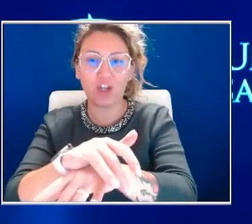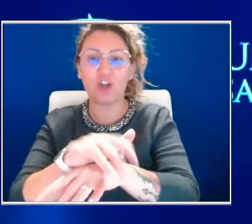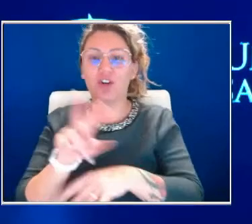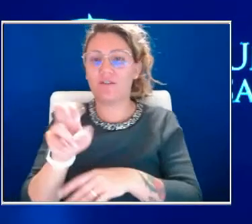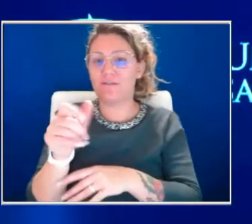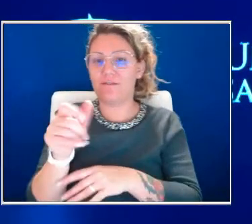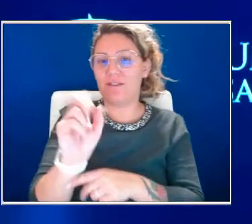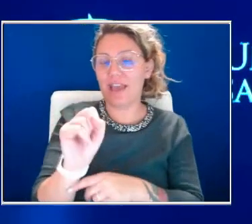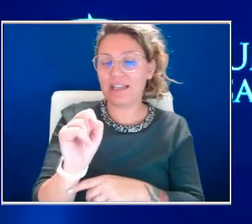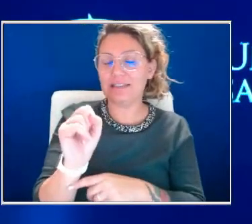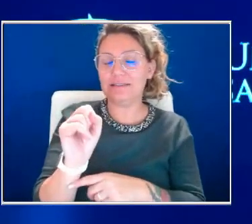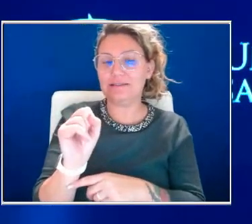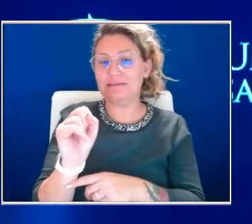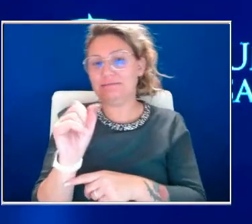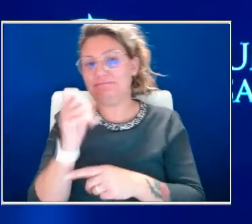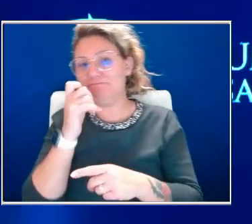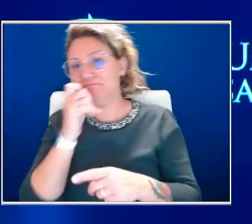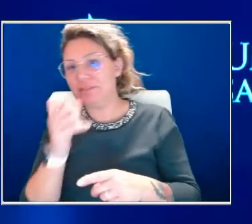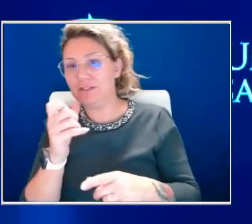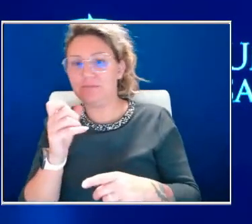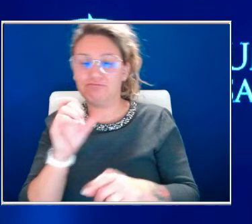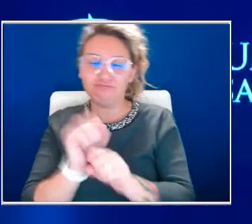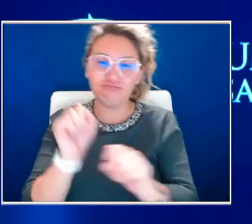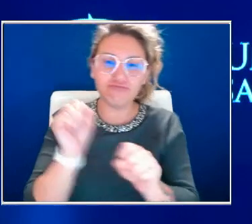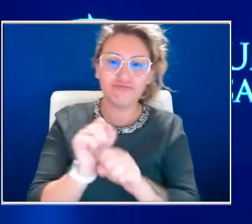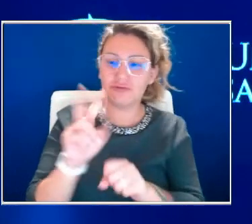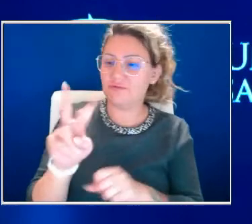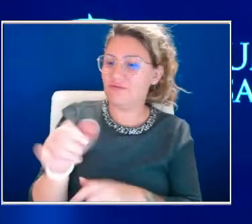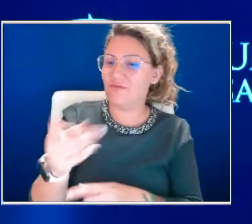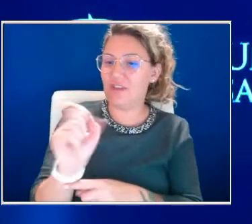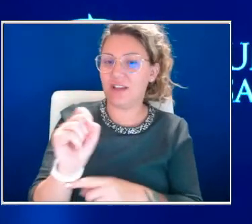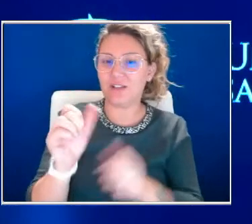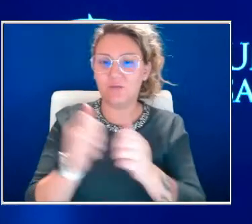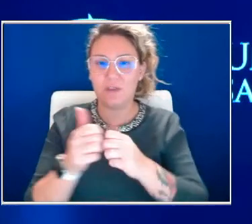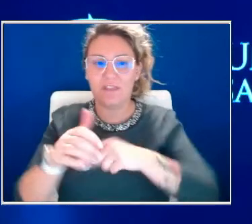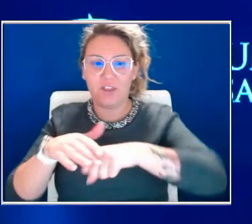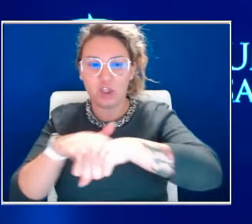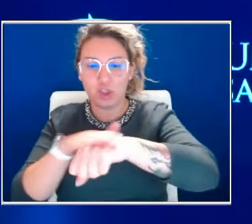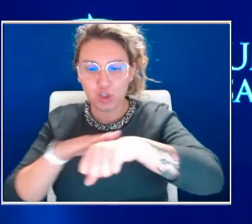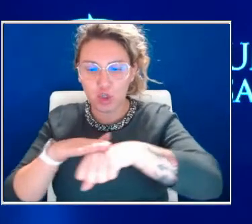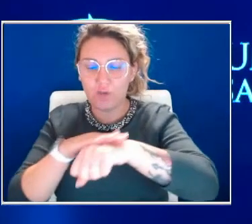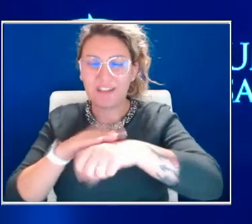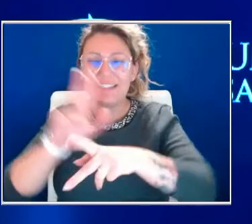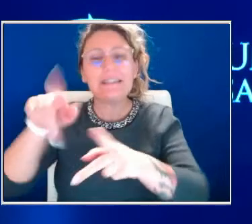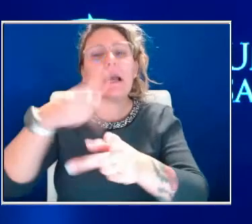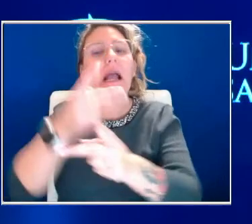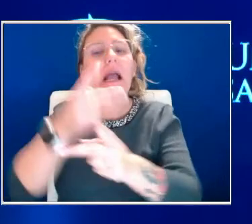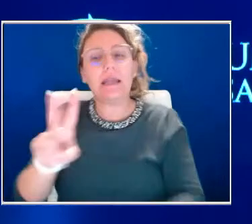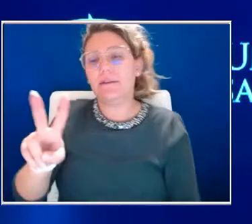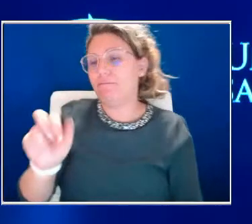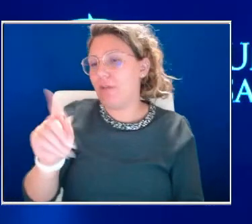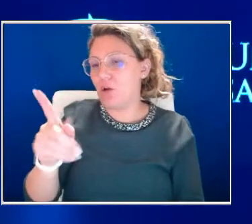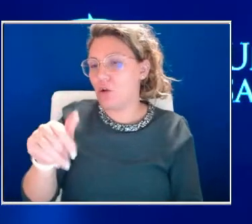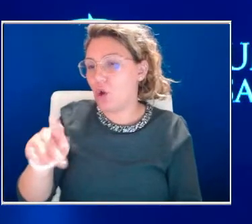skin, on the skin surface, which are a type of varicose veins. Those are the ones that